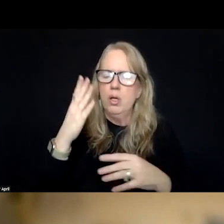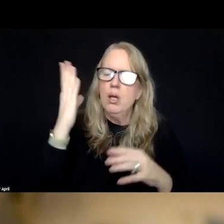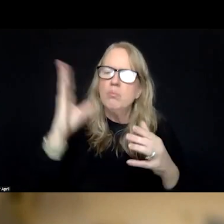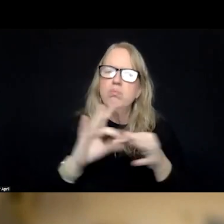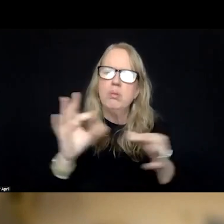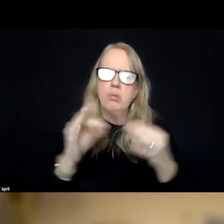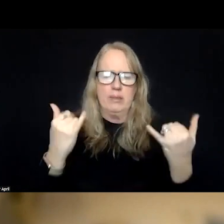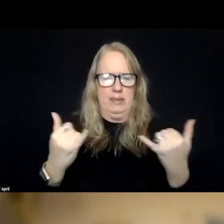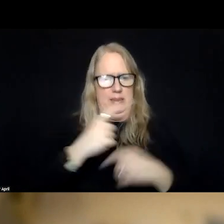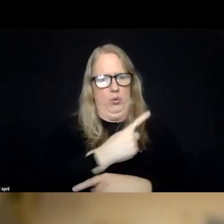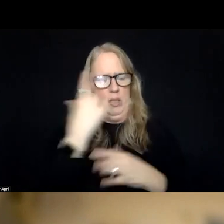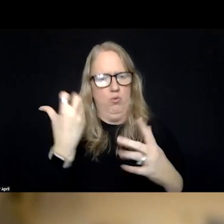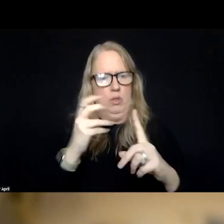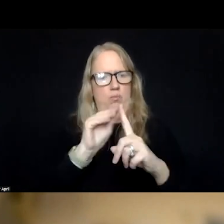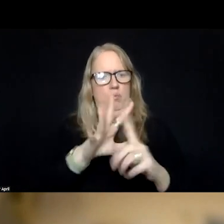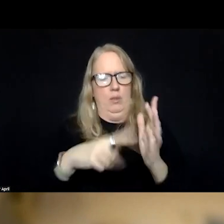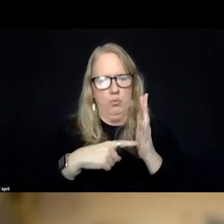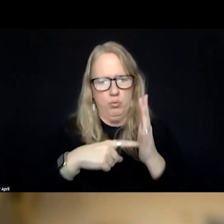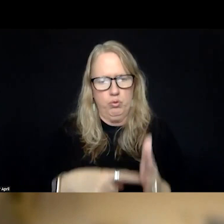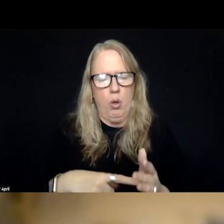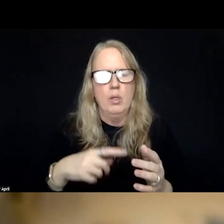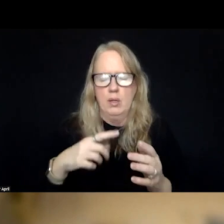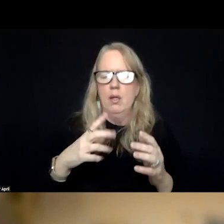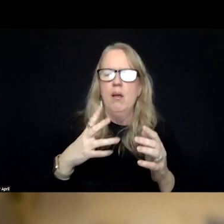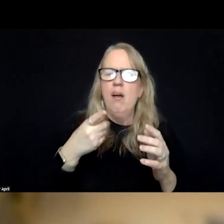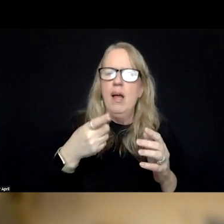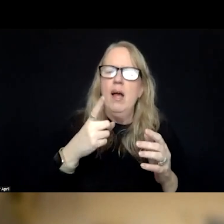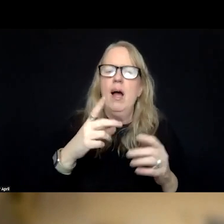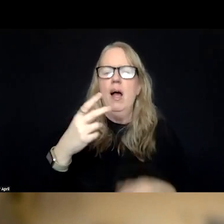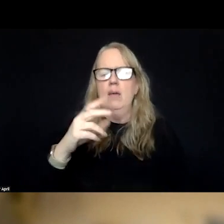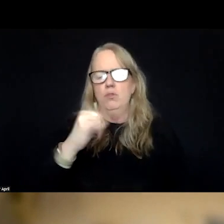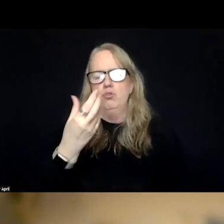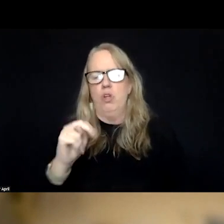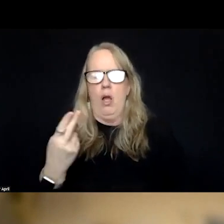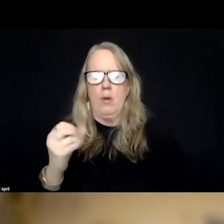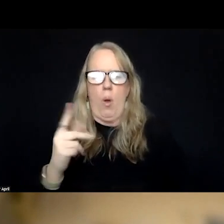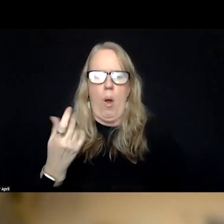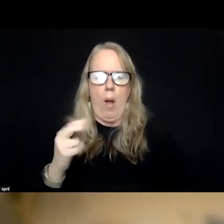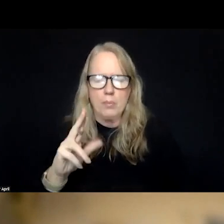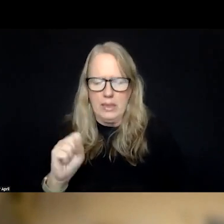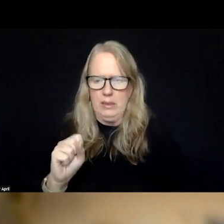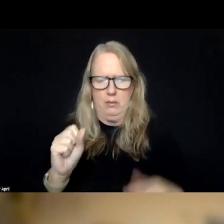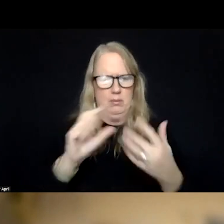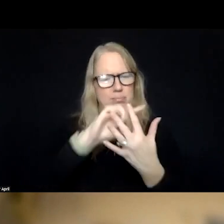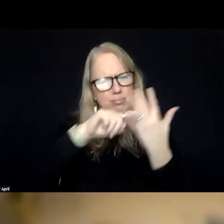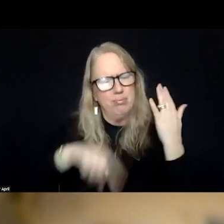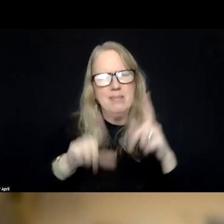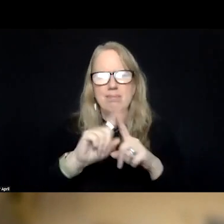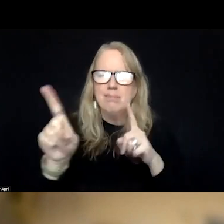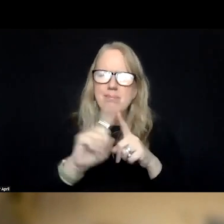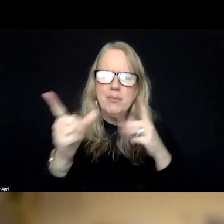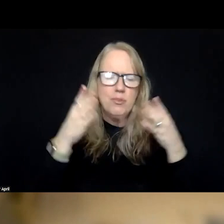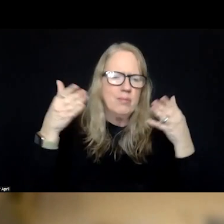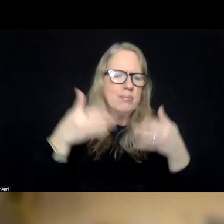highlight this study by Luke Kolb, who's based at Johns Hopkins, and he's led a whole area of research focusing on mental